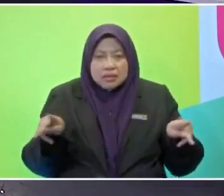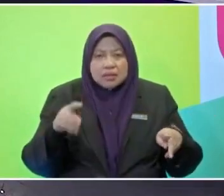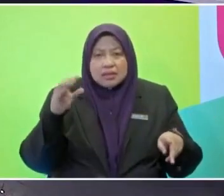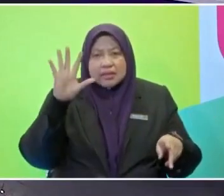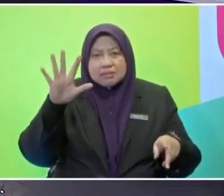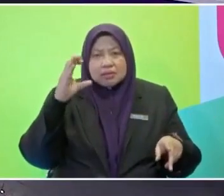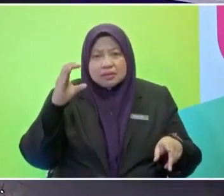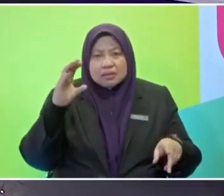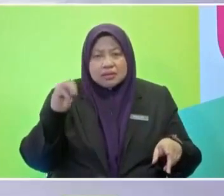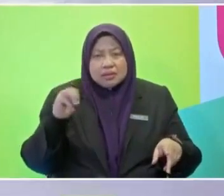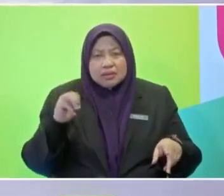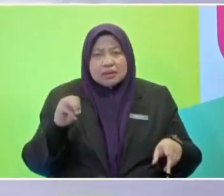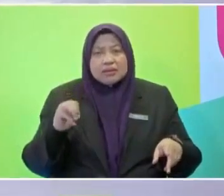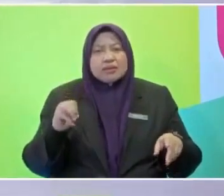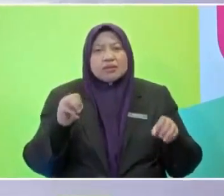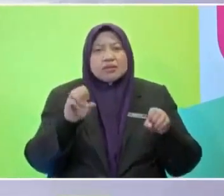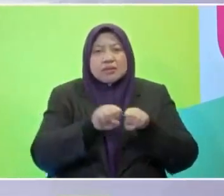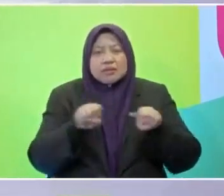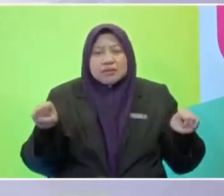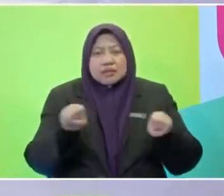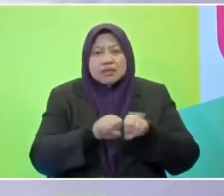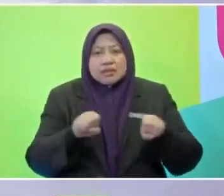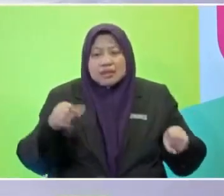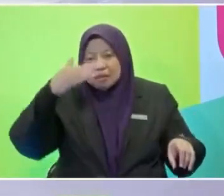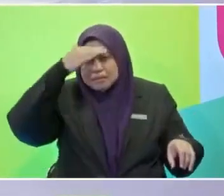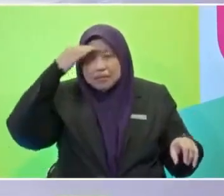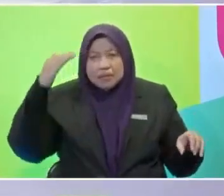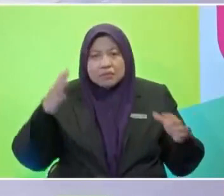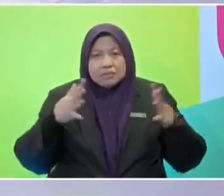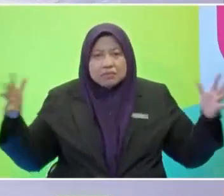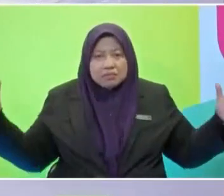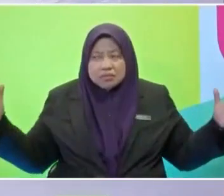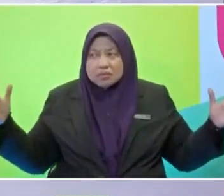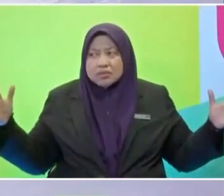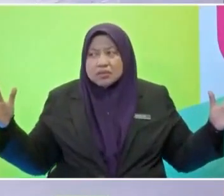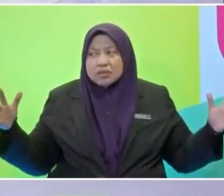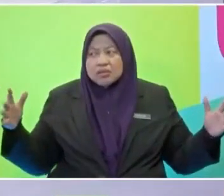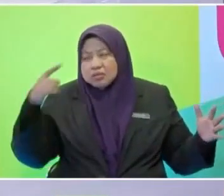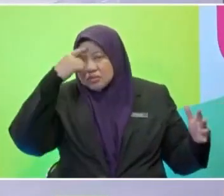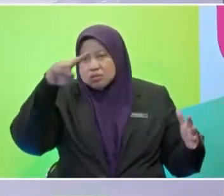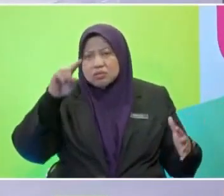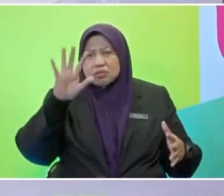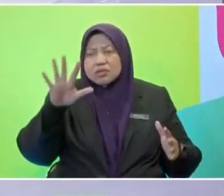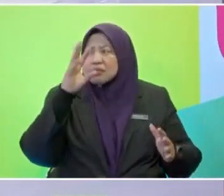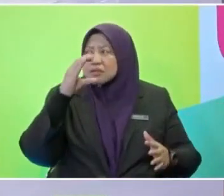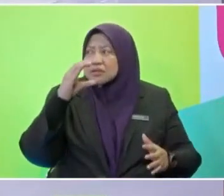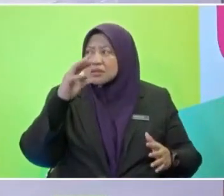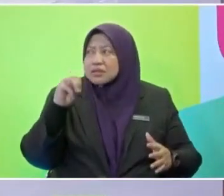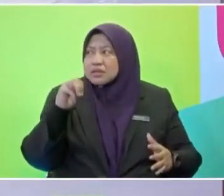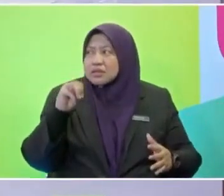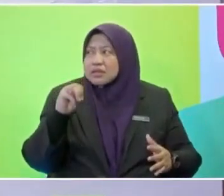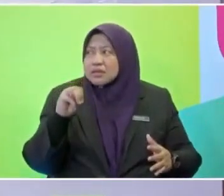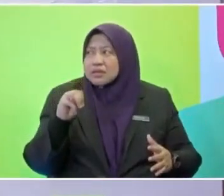centimeter. So the size of the shadow was bigger for the 5 centimeter. Yes.